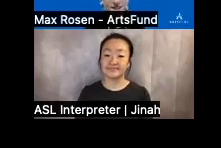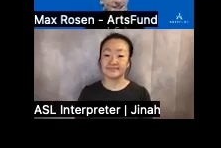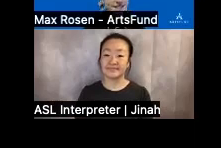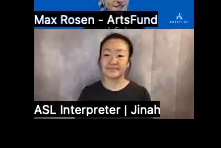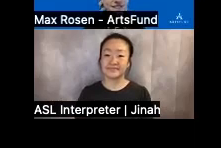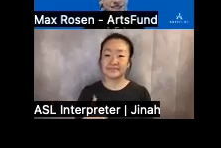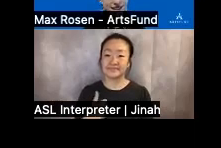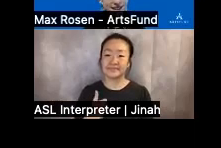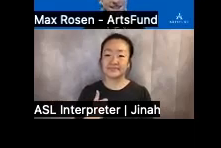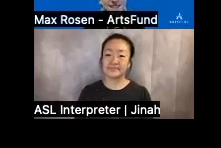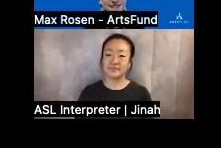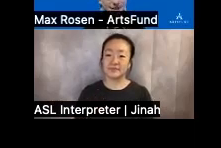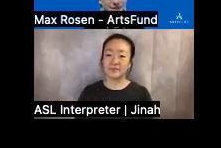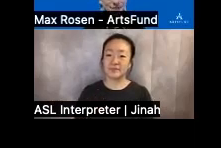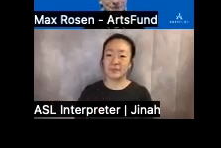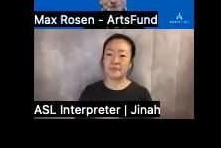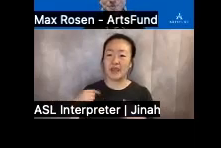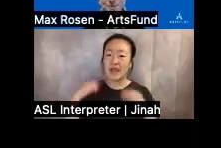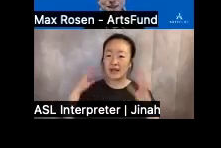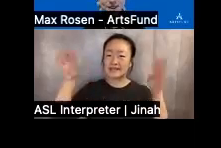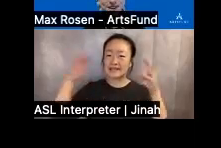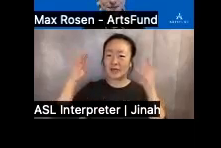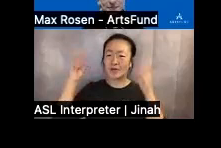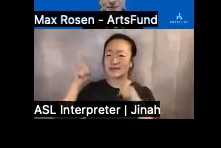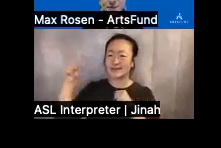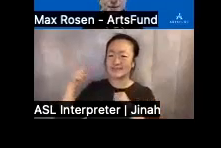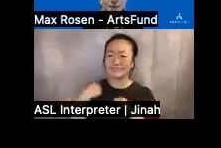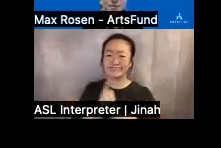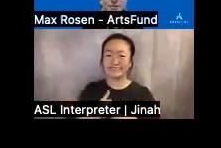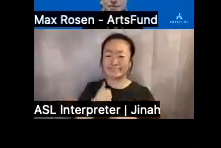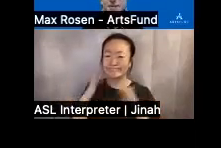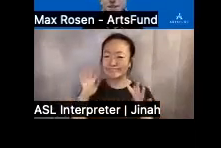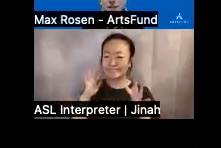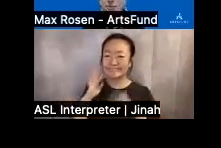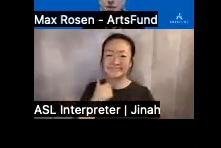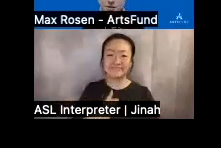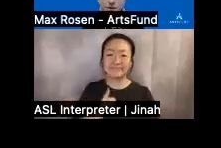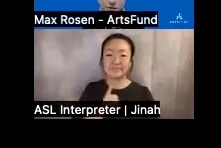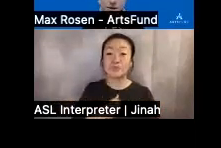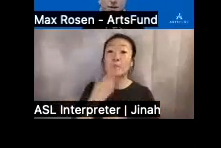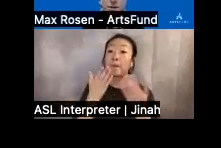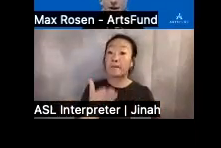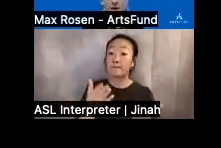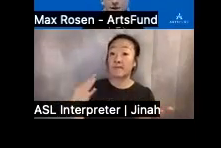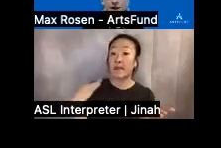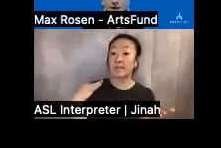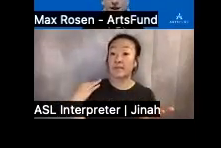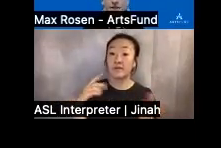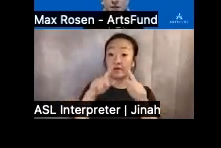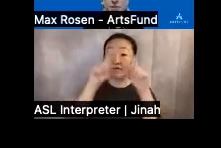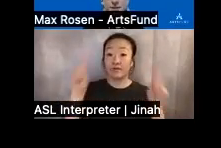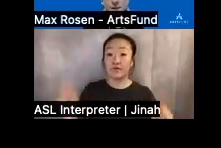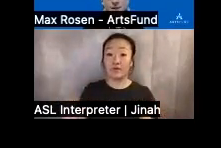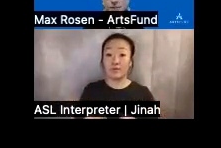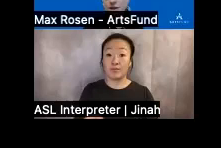Sorry, there's a lot of sirens here. All right, so this eligibility form will allow you to find out